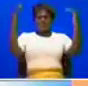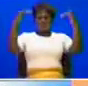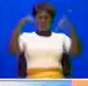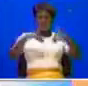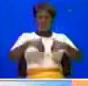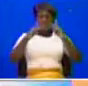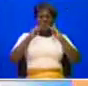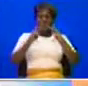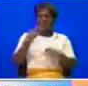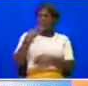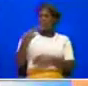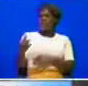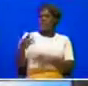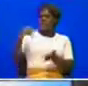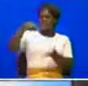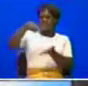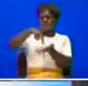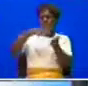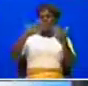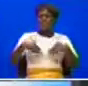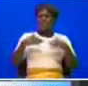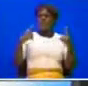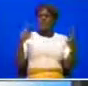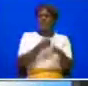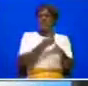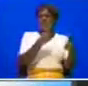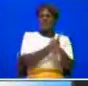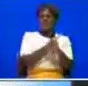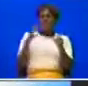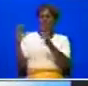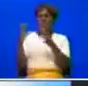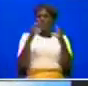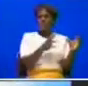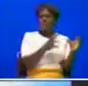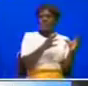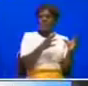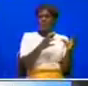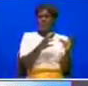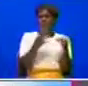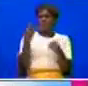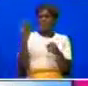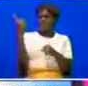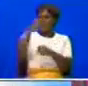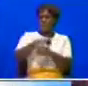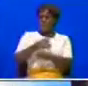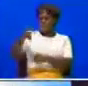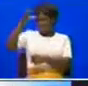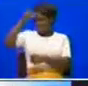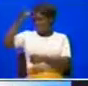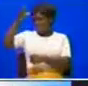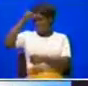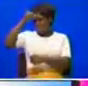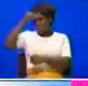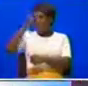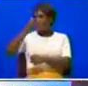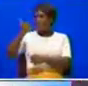was done where 300 contestants were selected in 7 different categories, taken through a 3-day training in the boot camp, and those